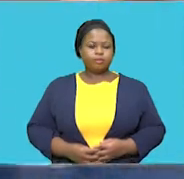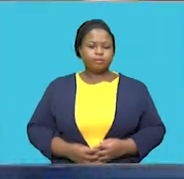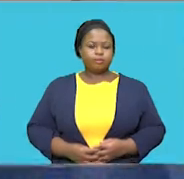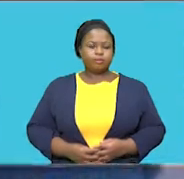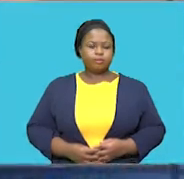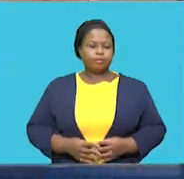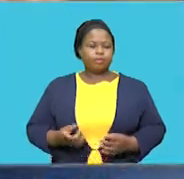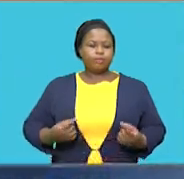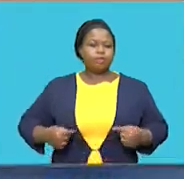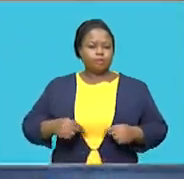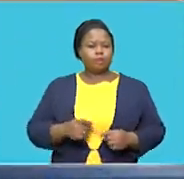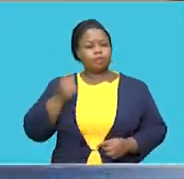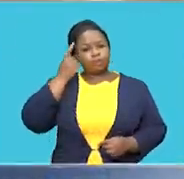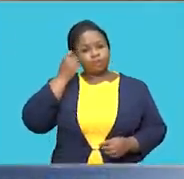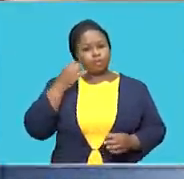Understanding these challenges,